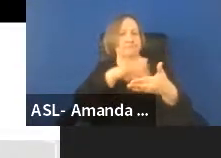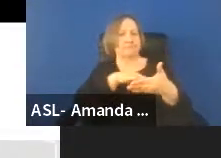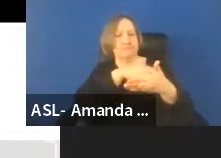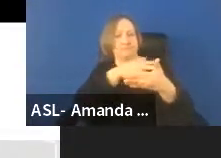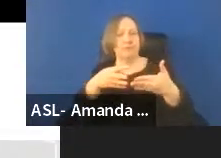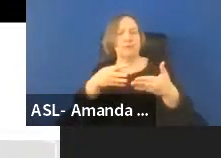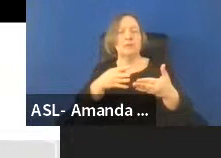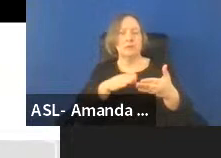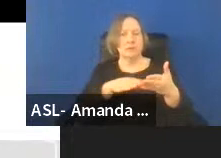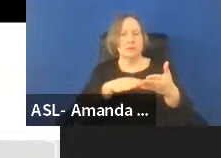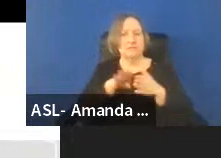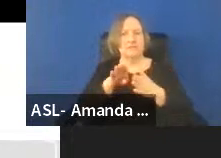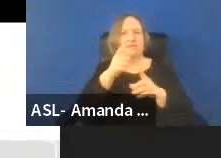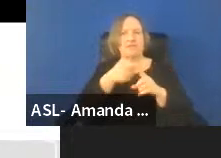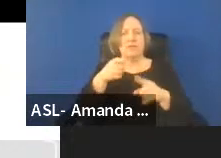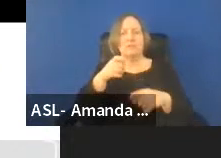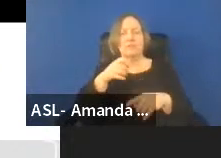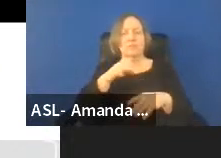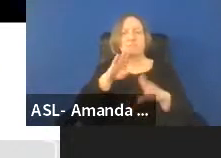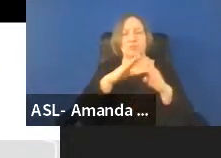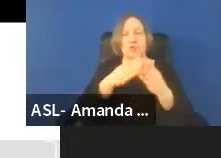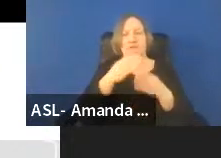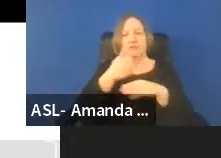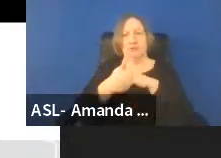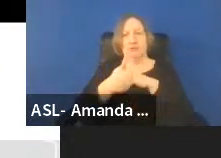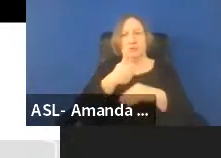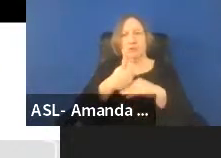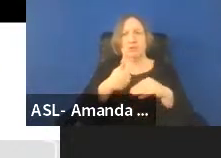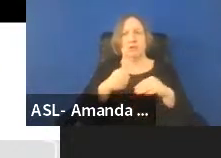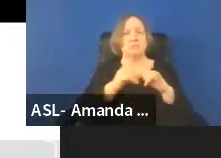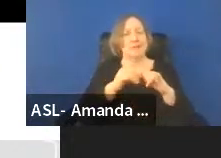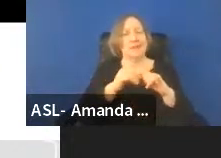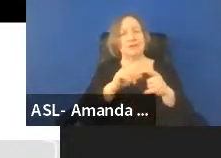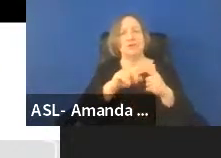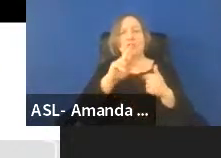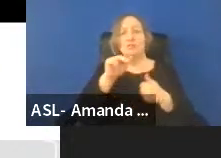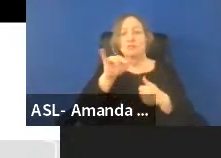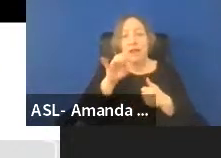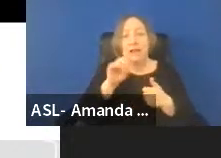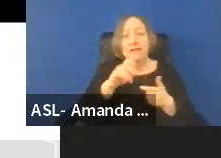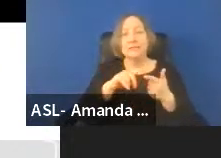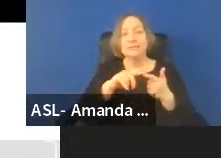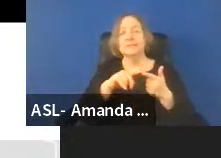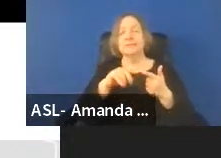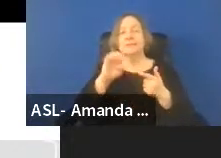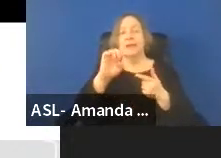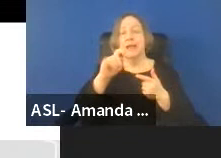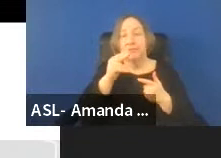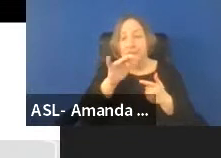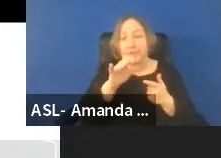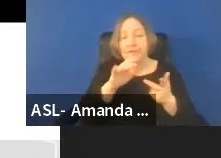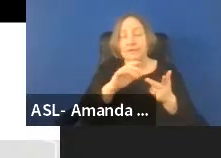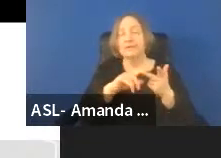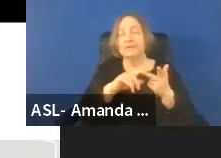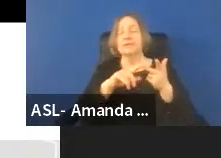of Transportation that measures race, ethnicity, and income, and uses those